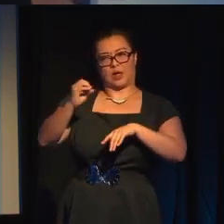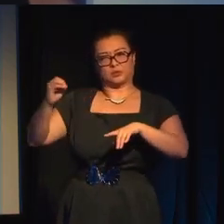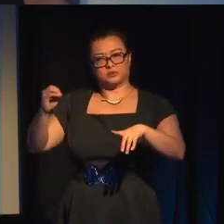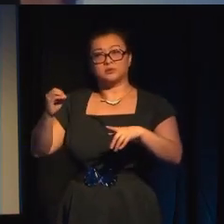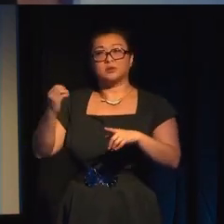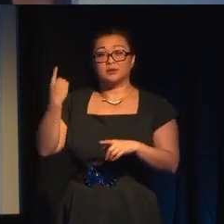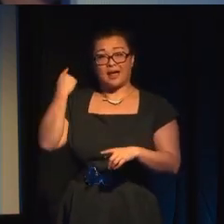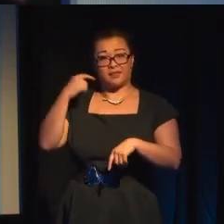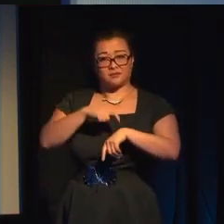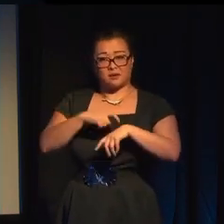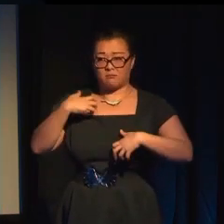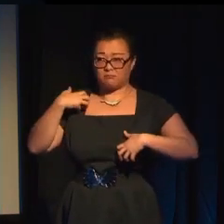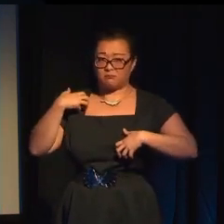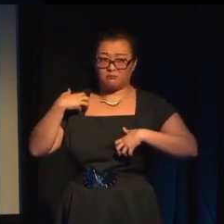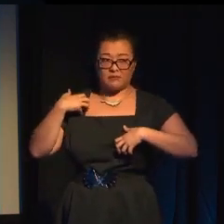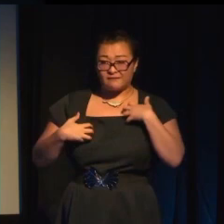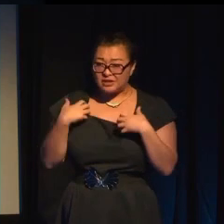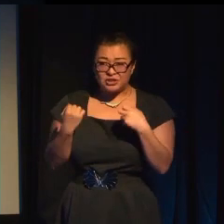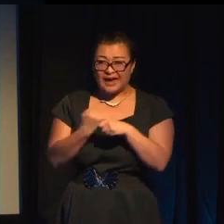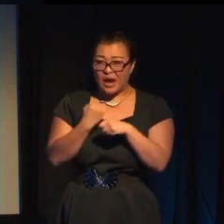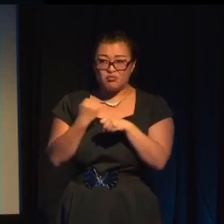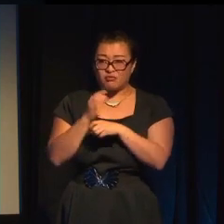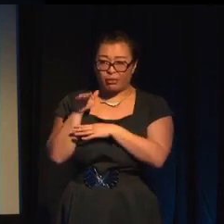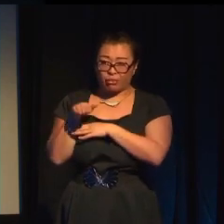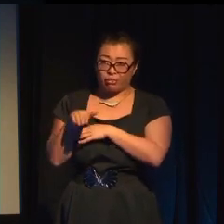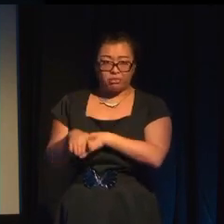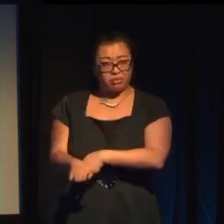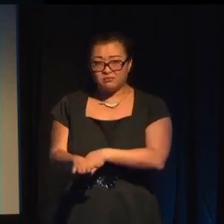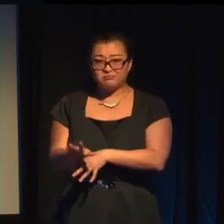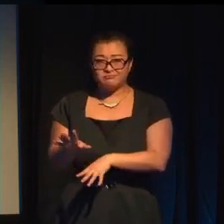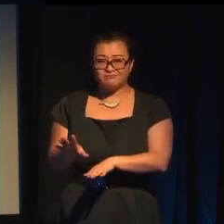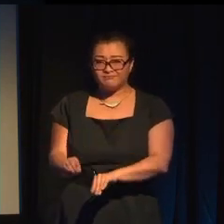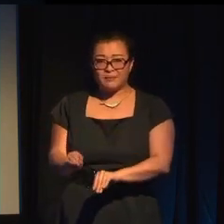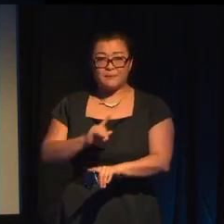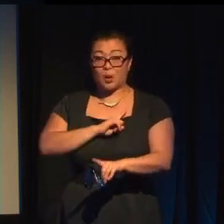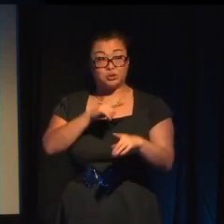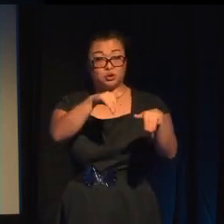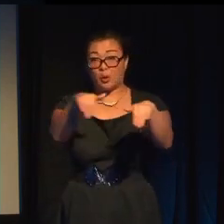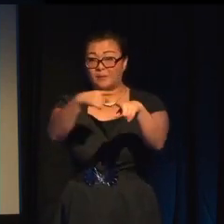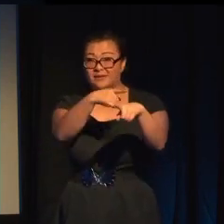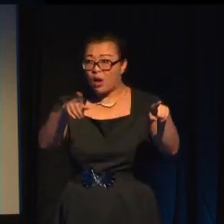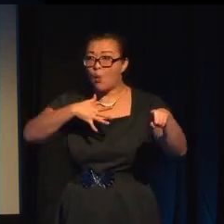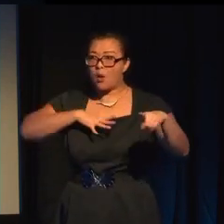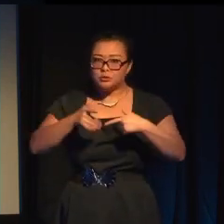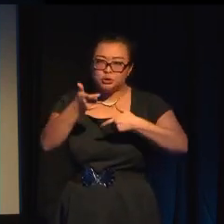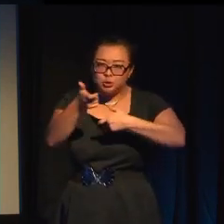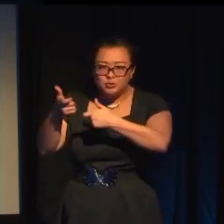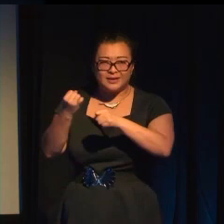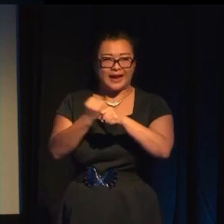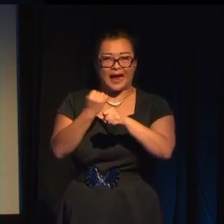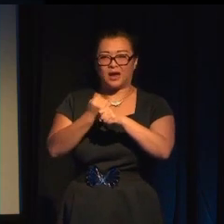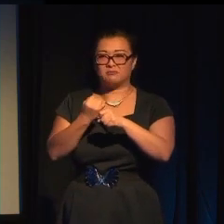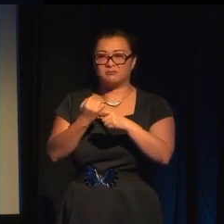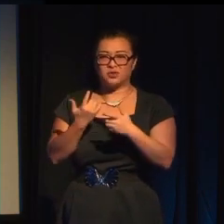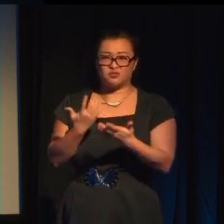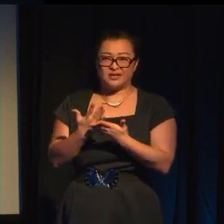3D shooting games, and what they didn't want was adventure games. And so, to all intents and purposes, the adventure was dead. And